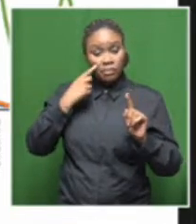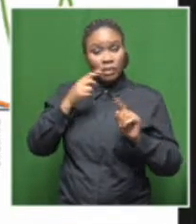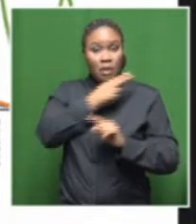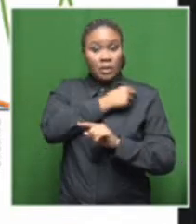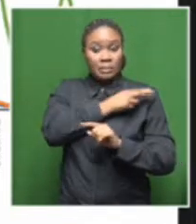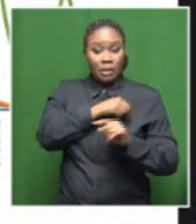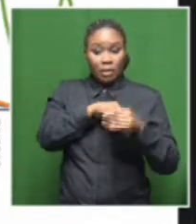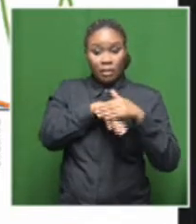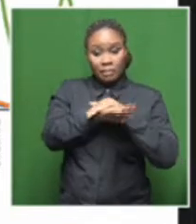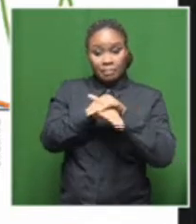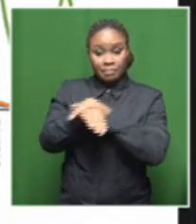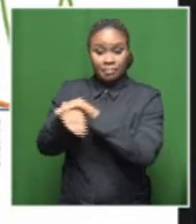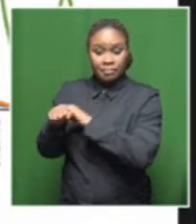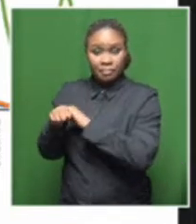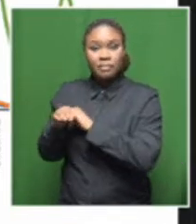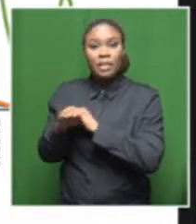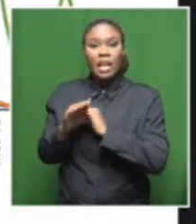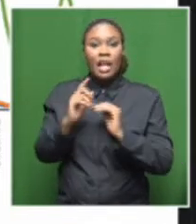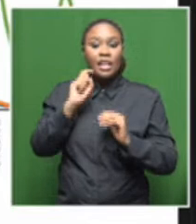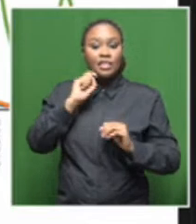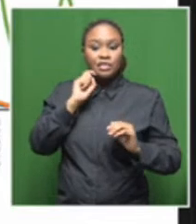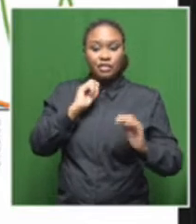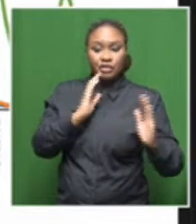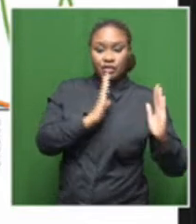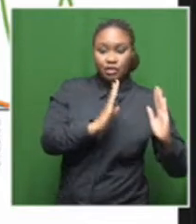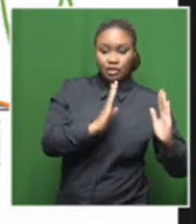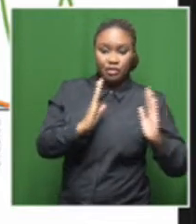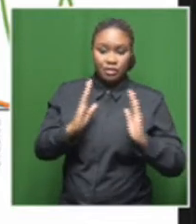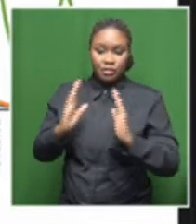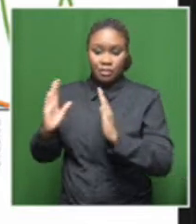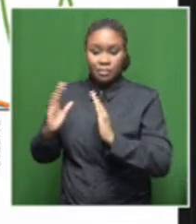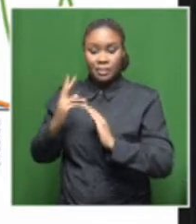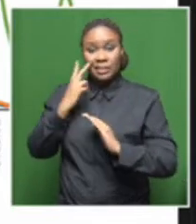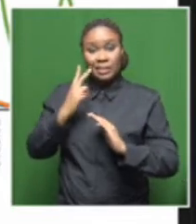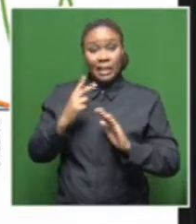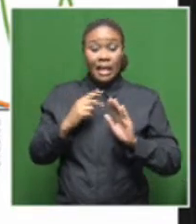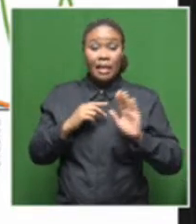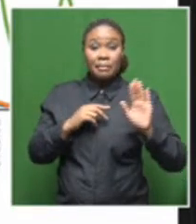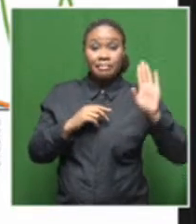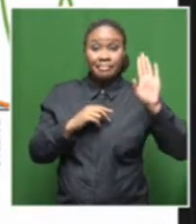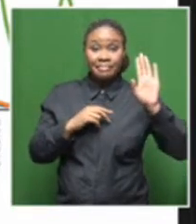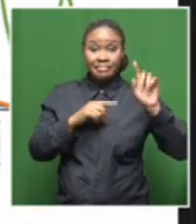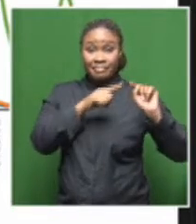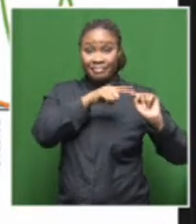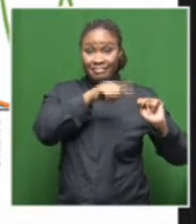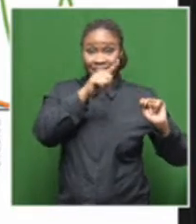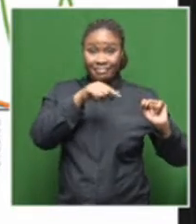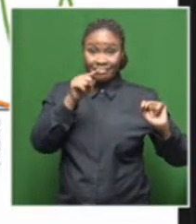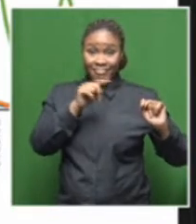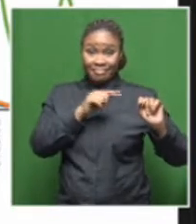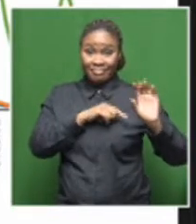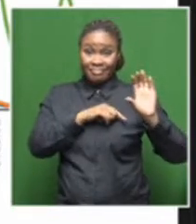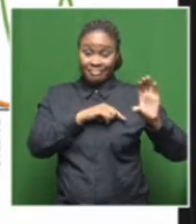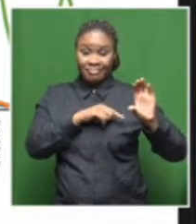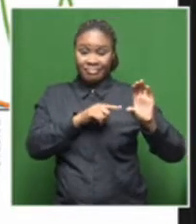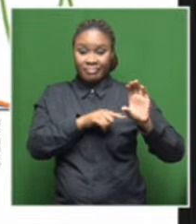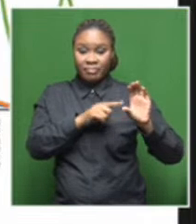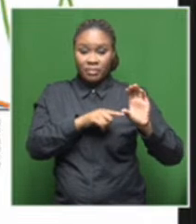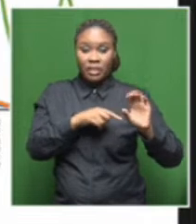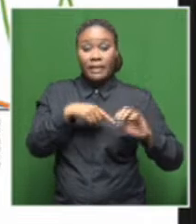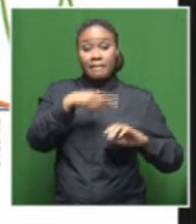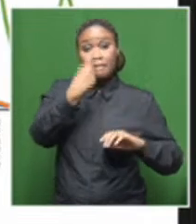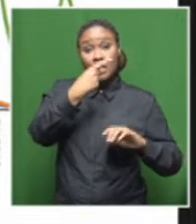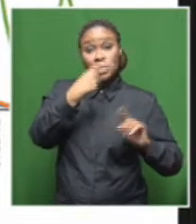group. On the left, you can see the number of COVID-19 admissions by age group. In the first, second, and third waves,